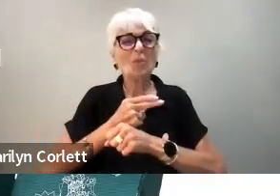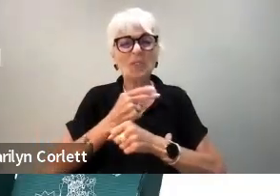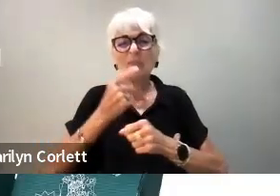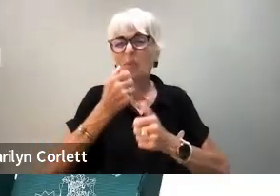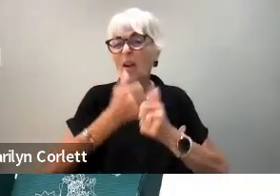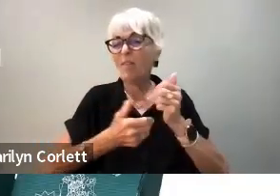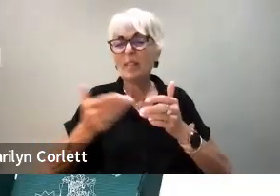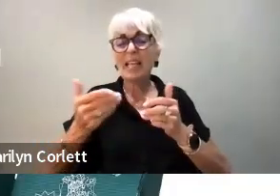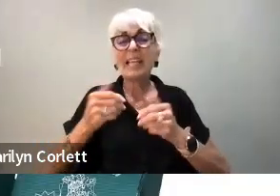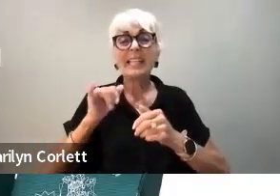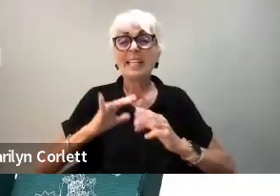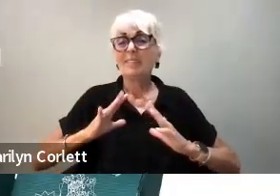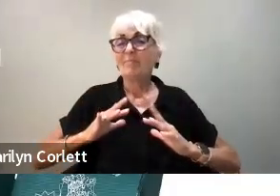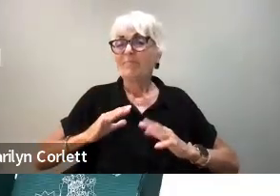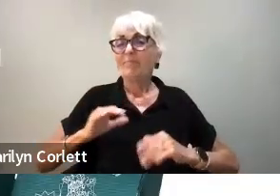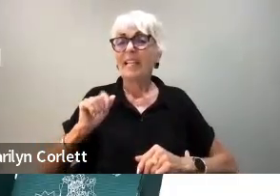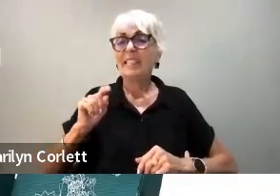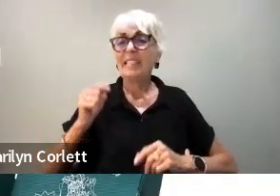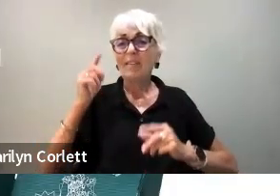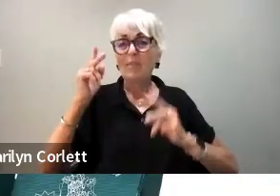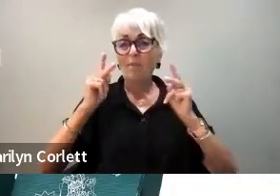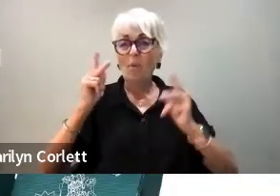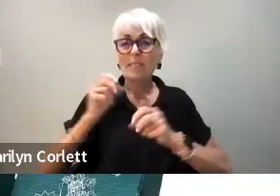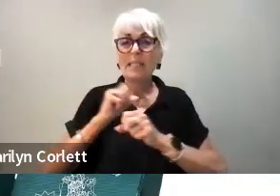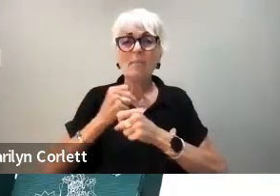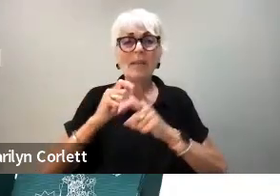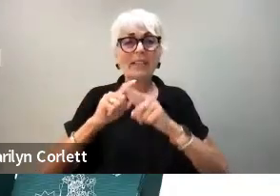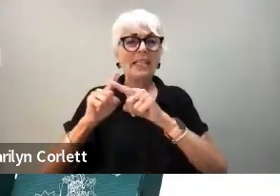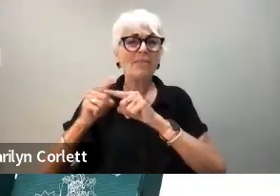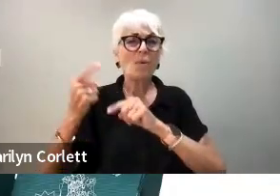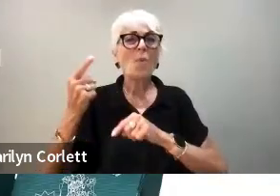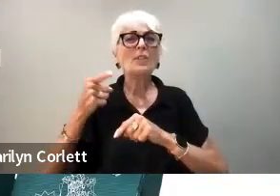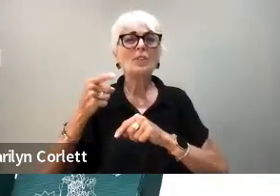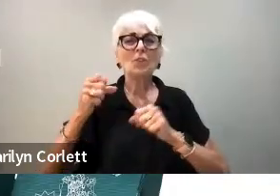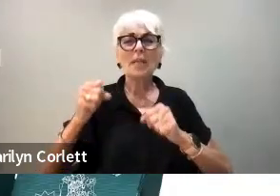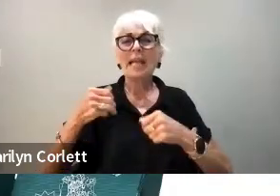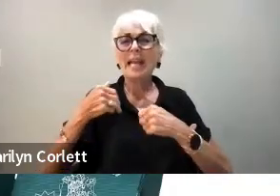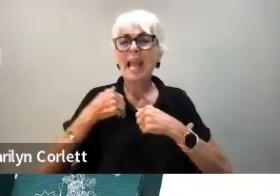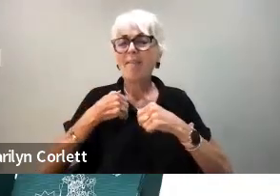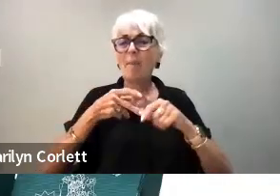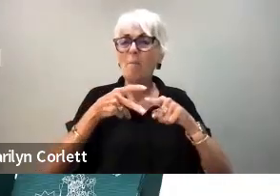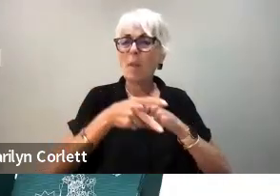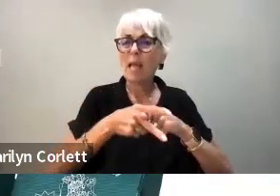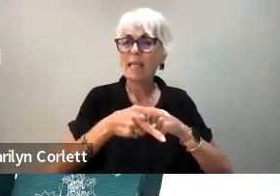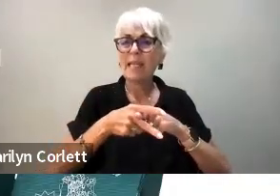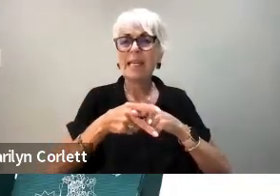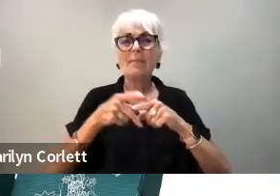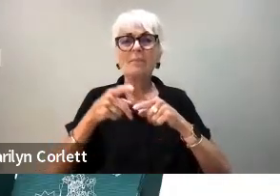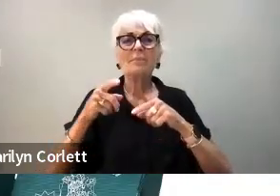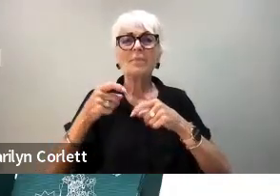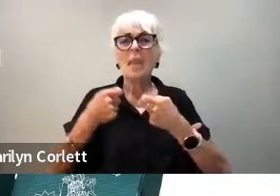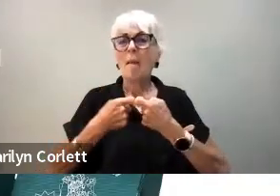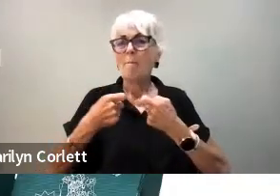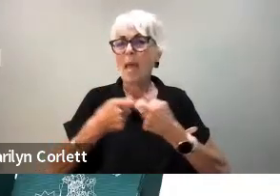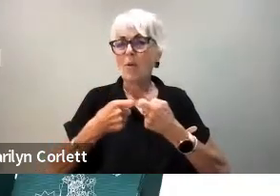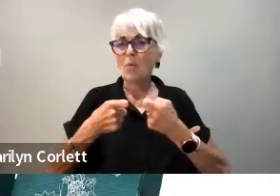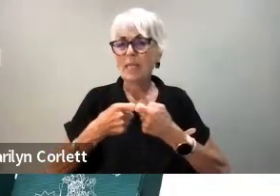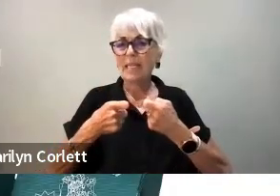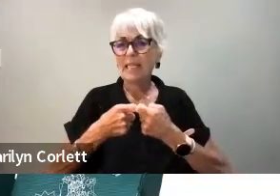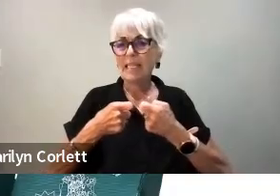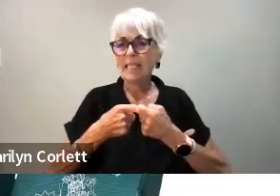of AT for folks, and they make different ones that you can have them plugged in, you can have them battery